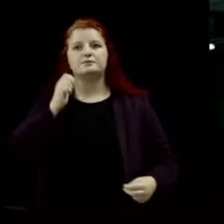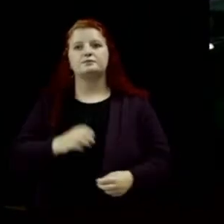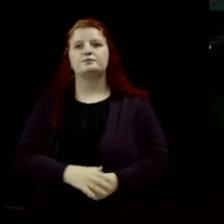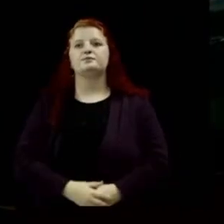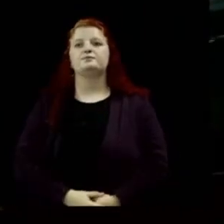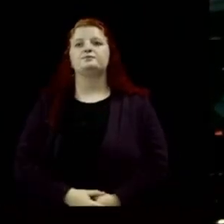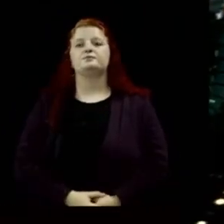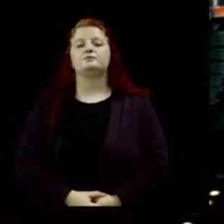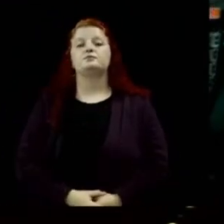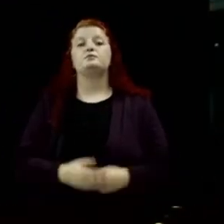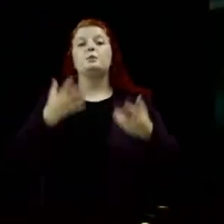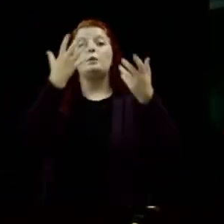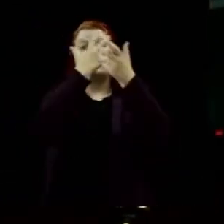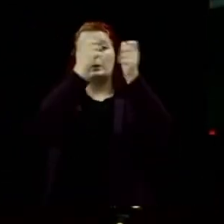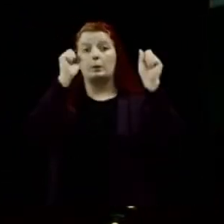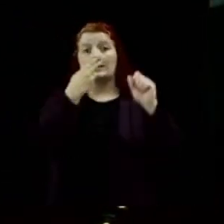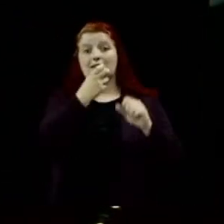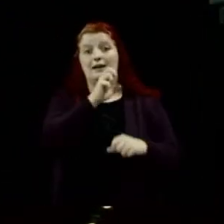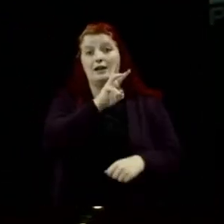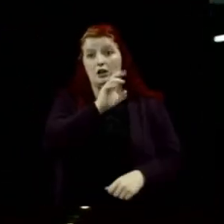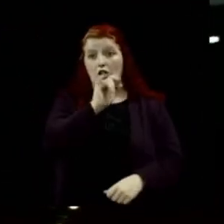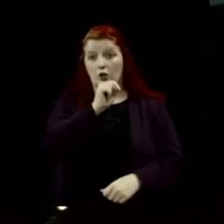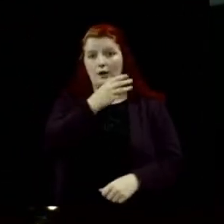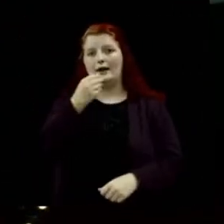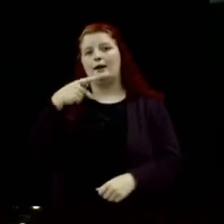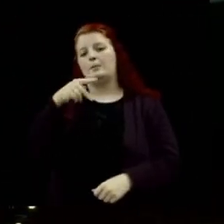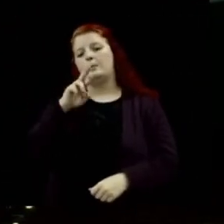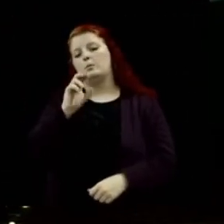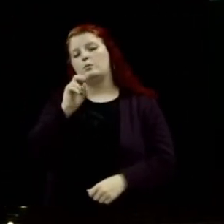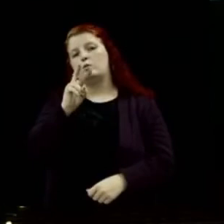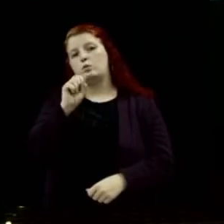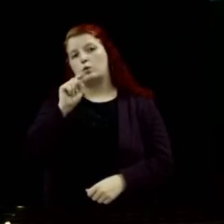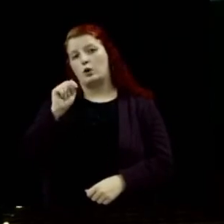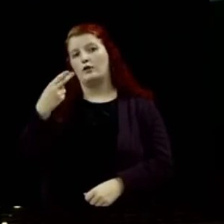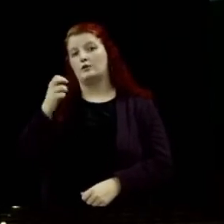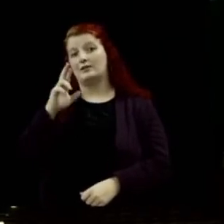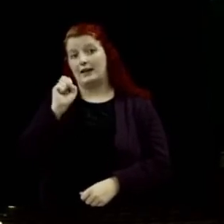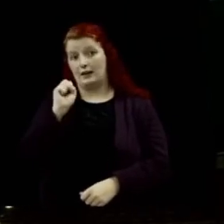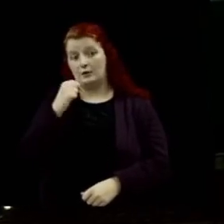President Hewitt and Provost Harris, I present